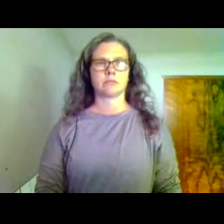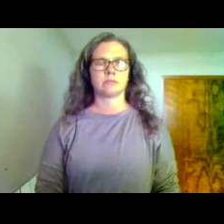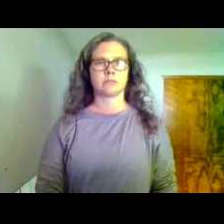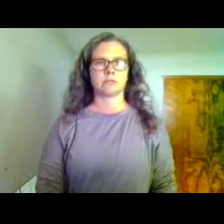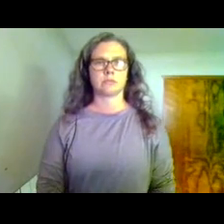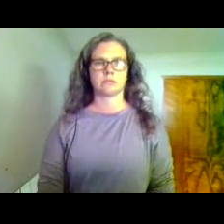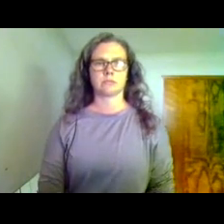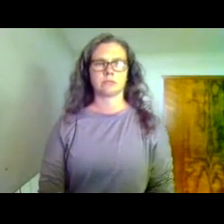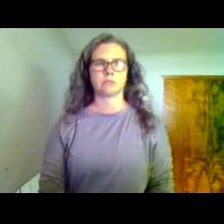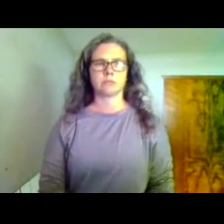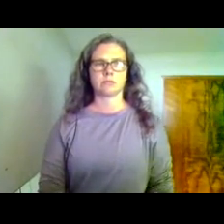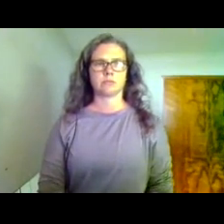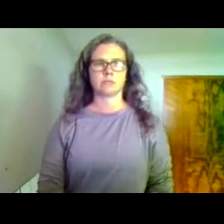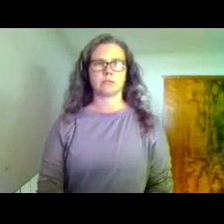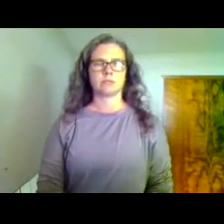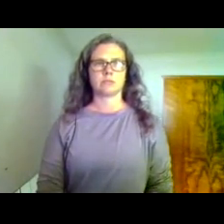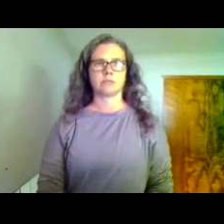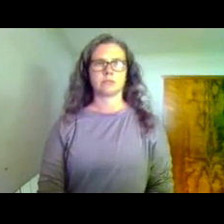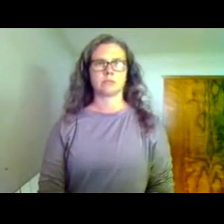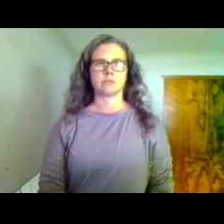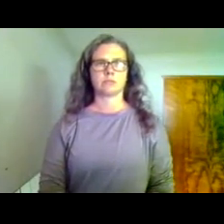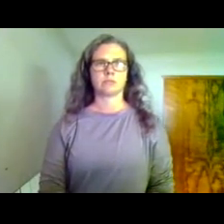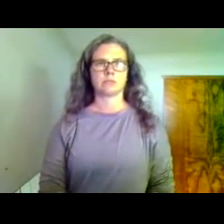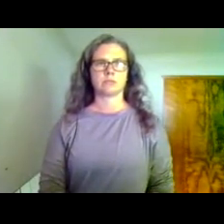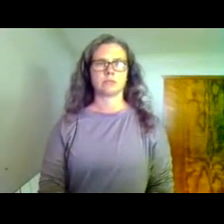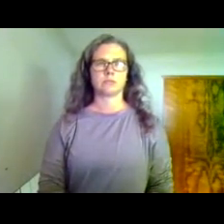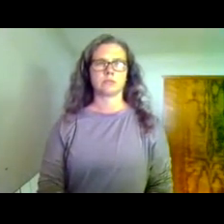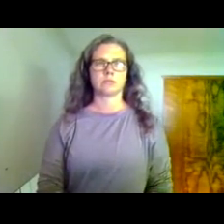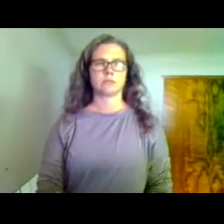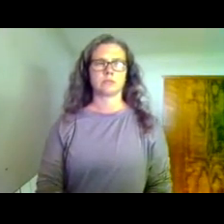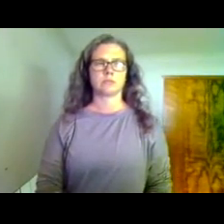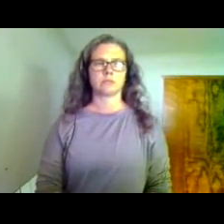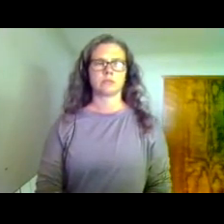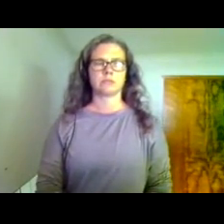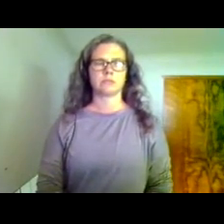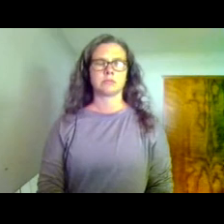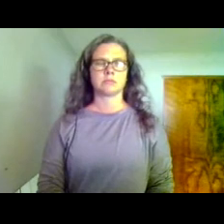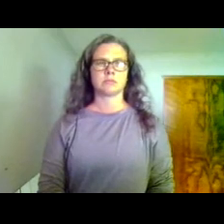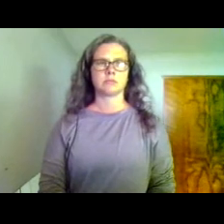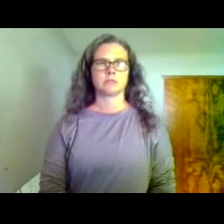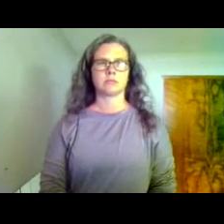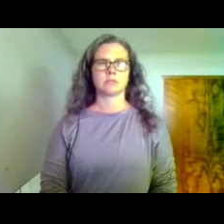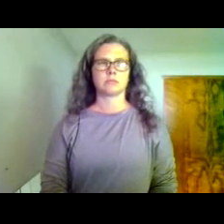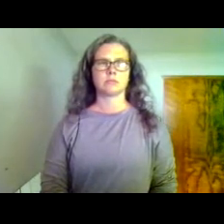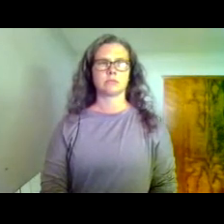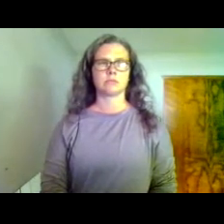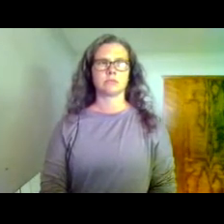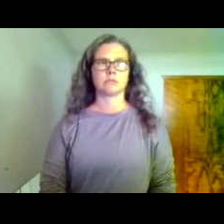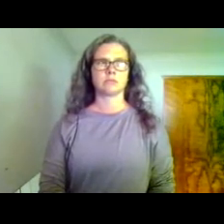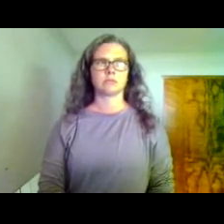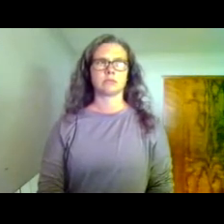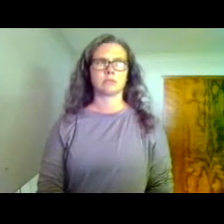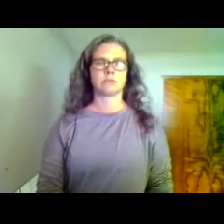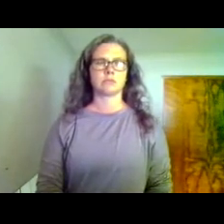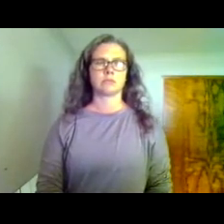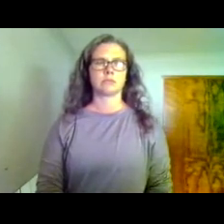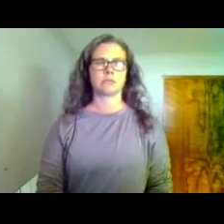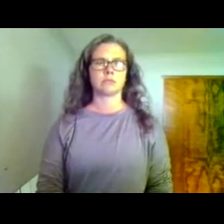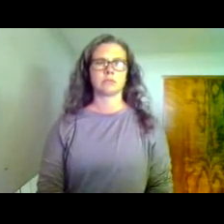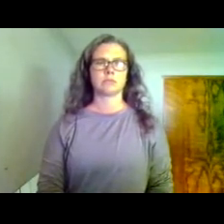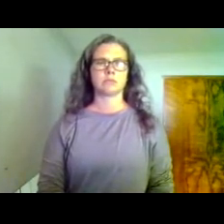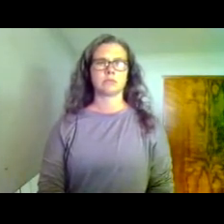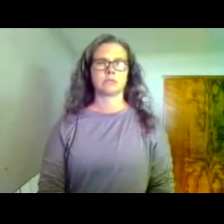of on the silt fence, and we've all seen it on job sites before. You'll see silt fence falling over. You'll see